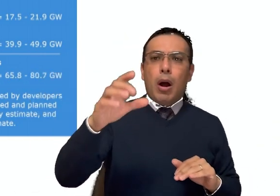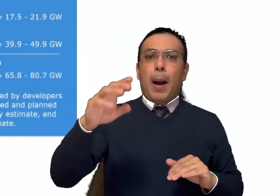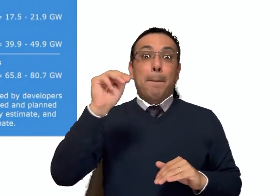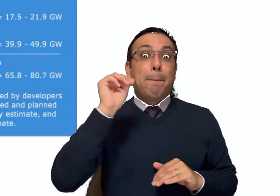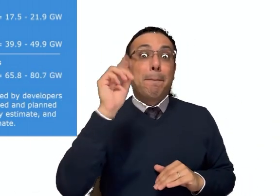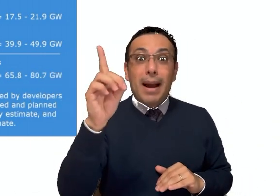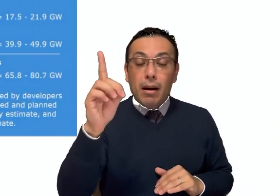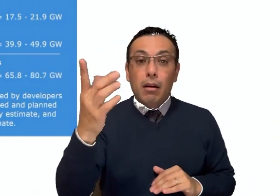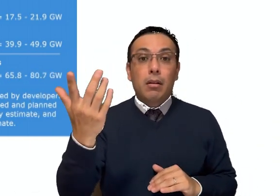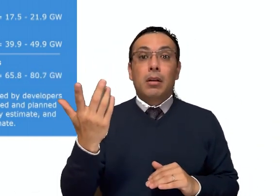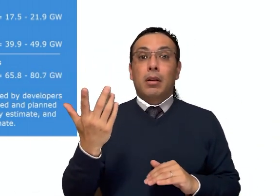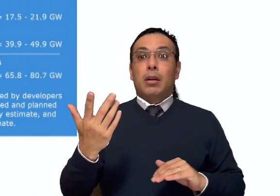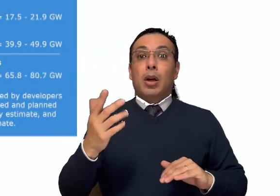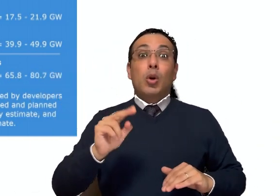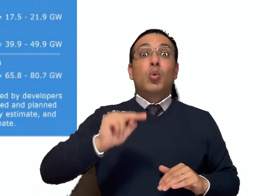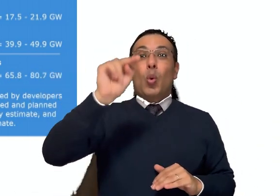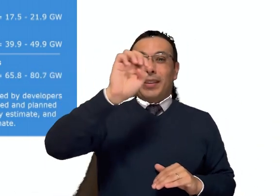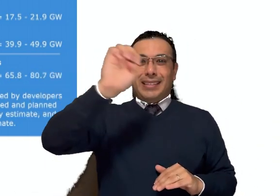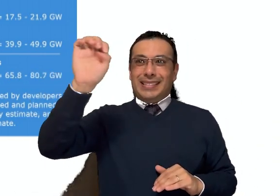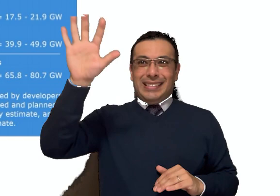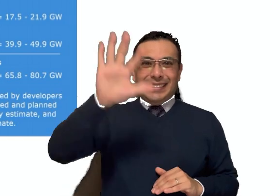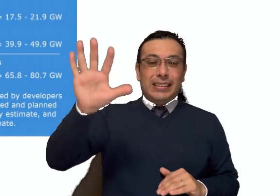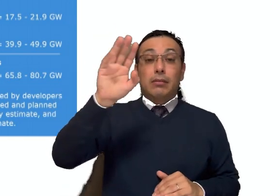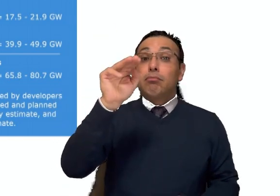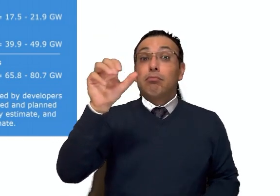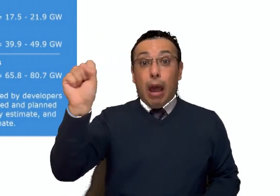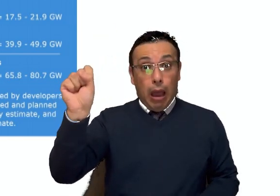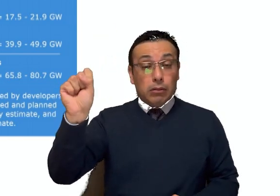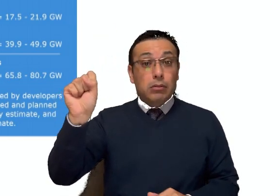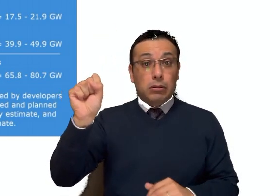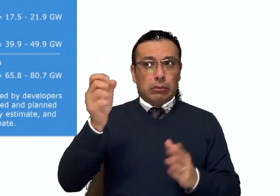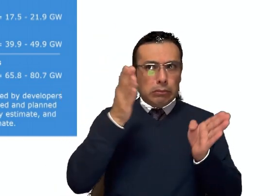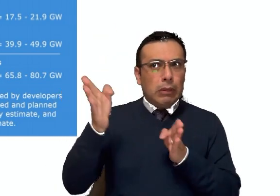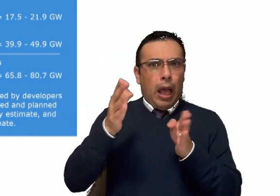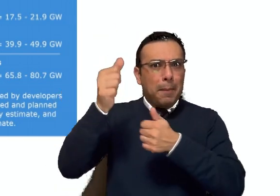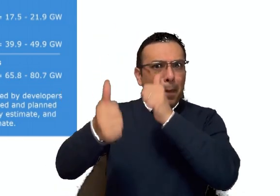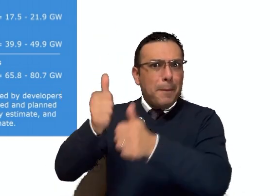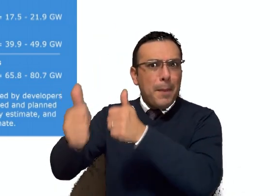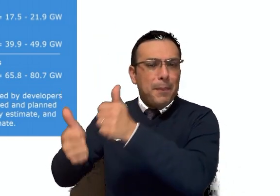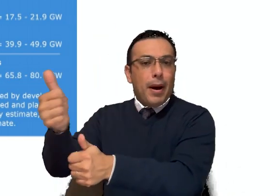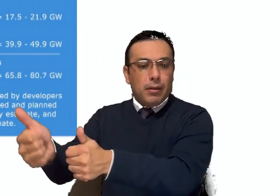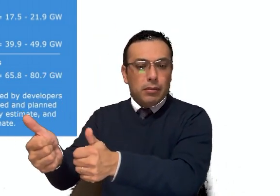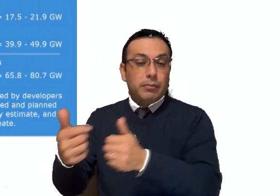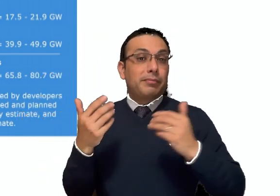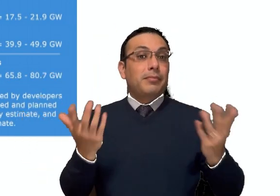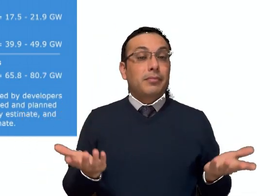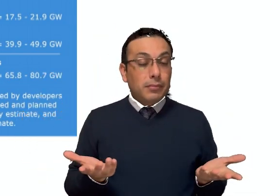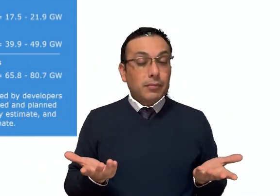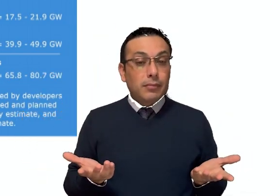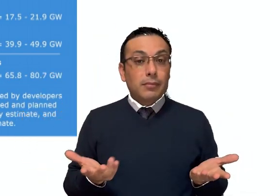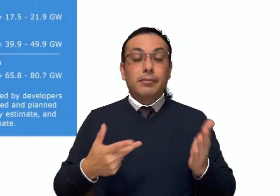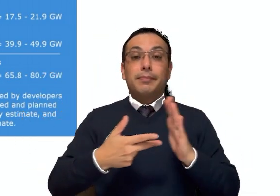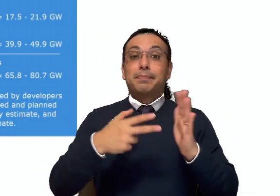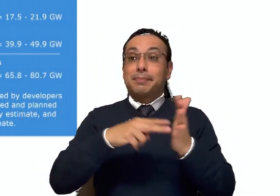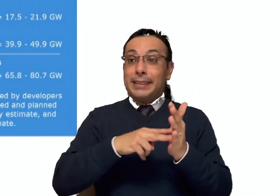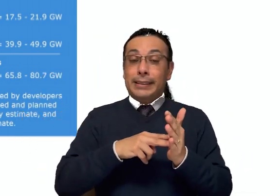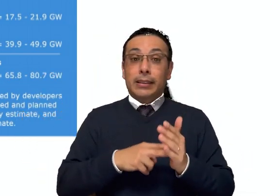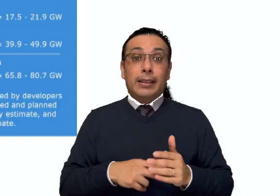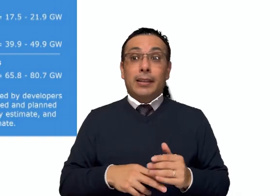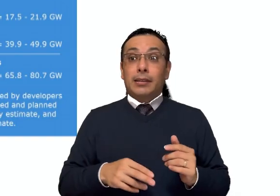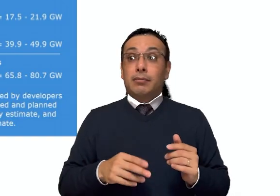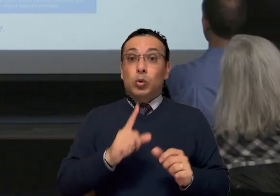have the Northeast region as well, Massachusetts. So this is something that is